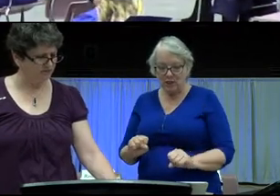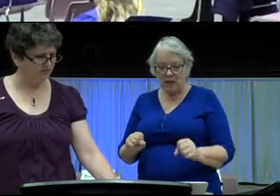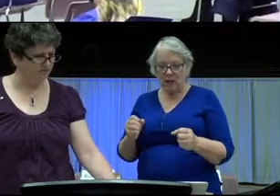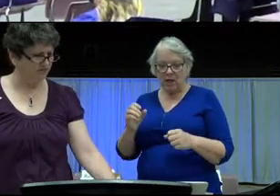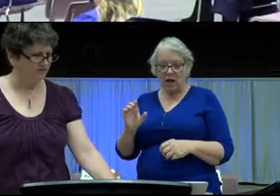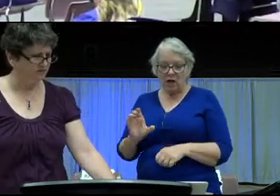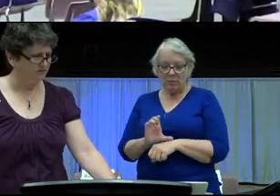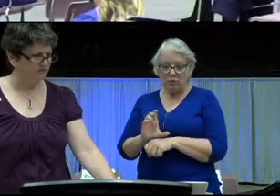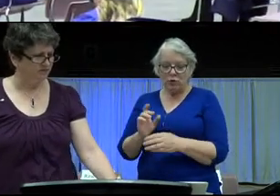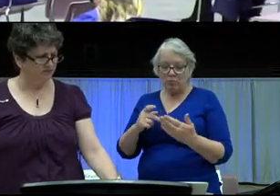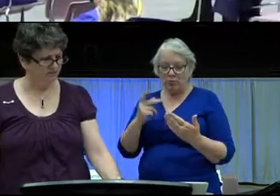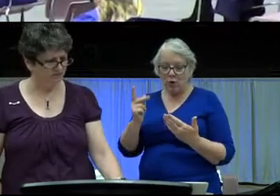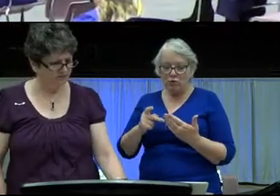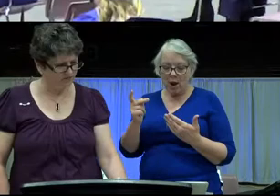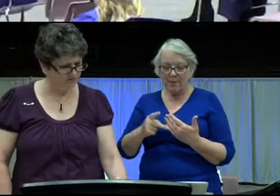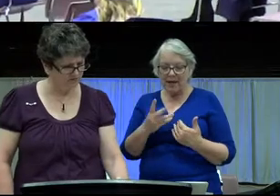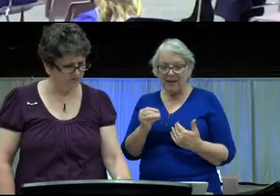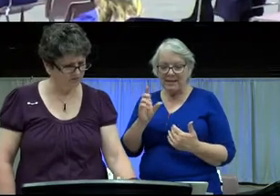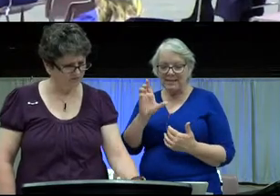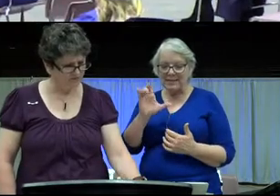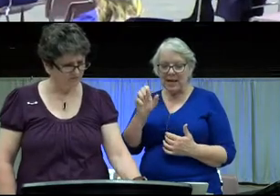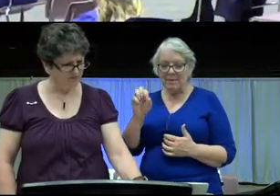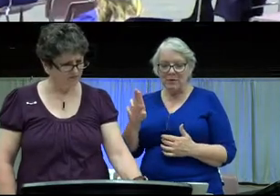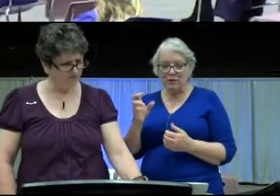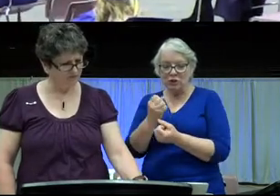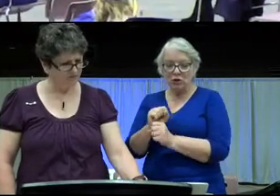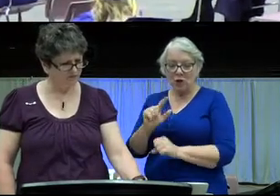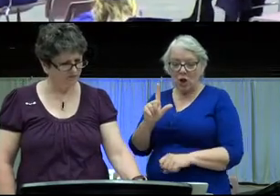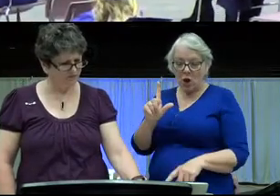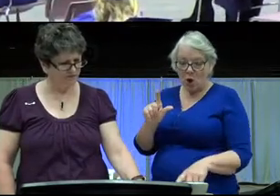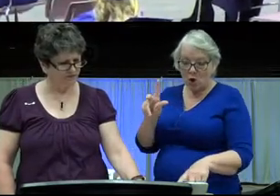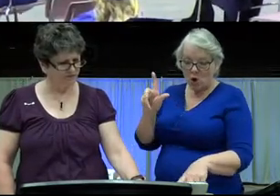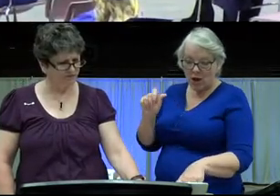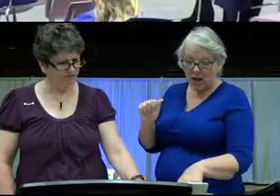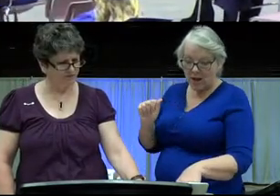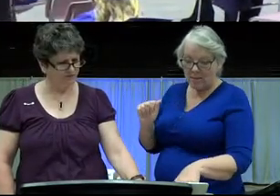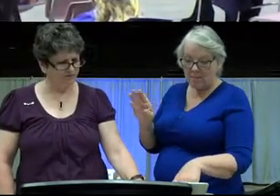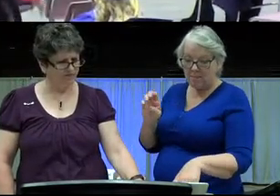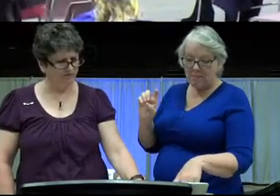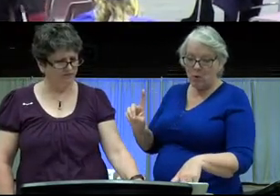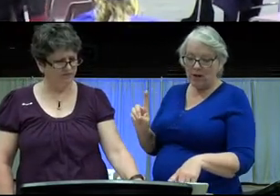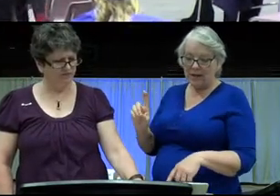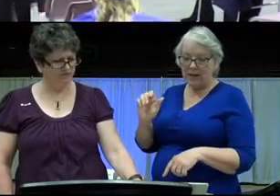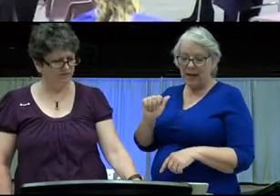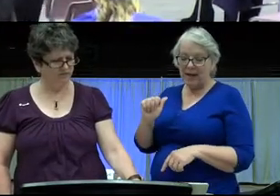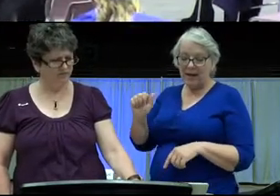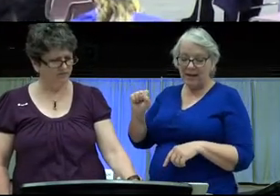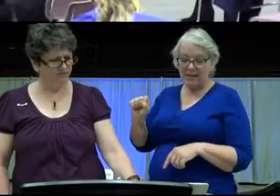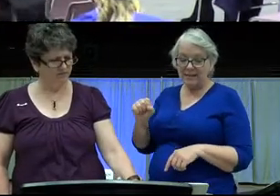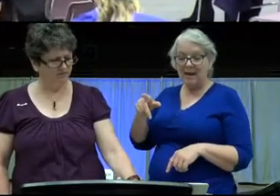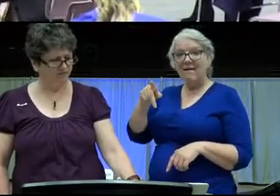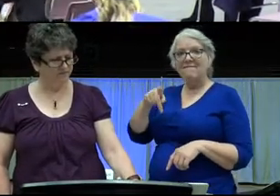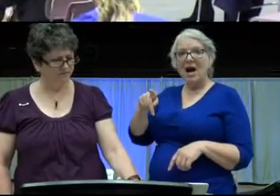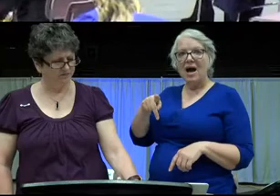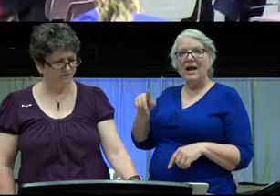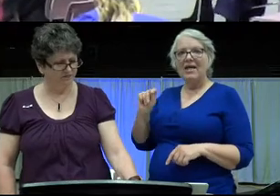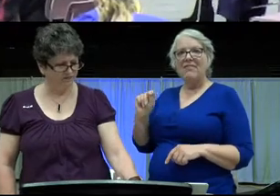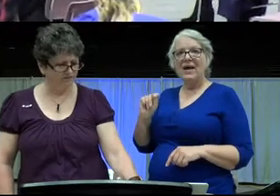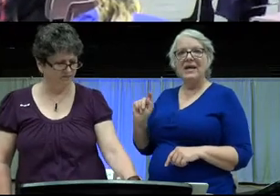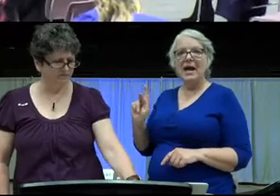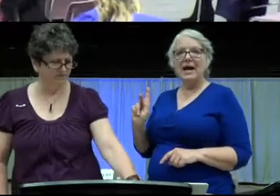cybersecurity. Laura R. Boyd, Associate of Applied Science, Accounting, High Honors, Phi Theta Kappa.